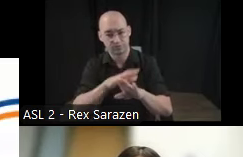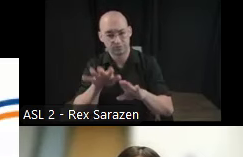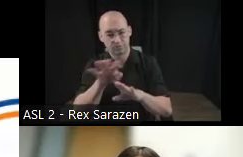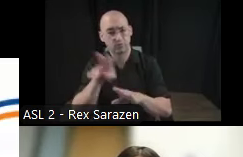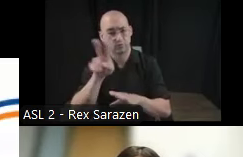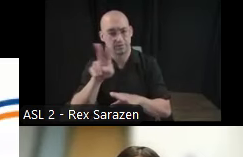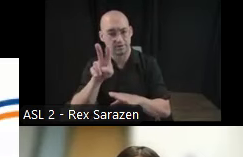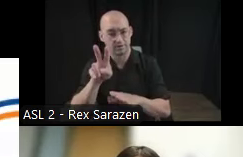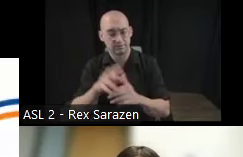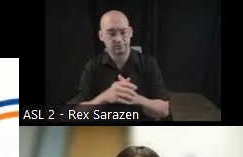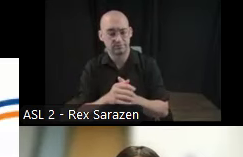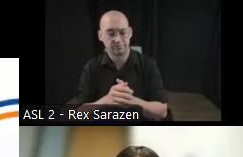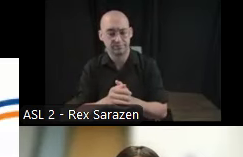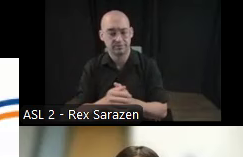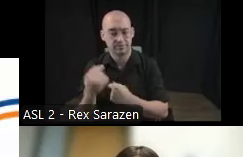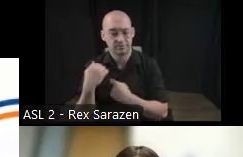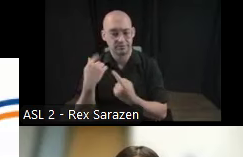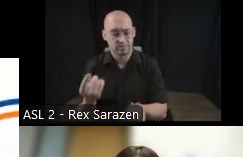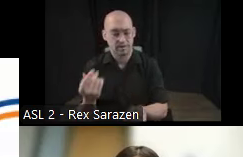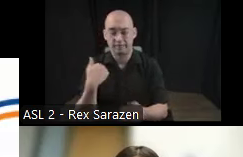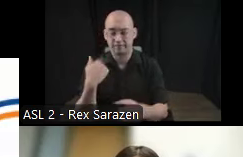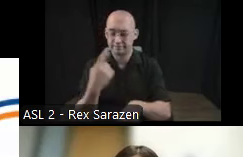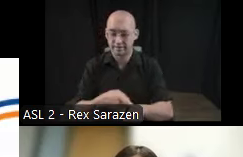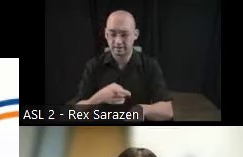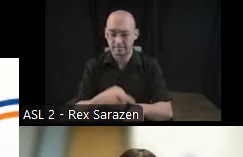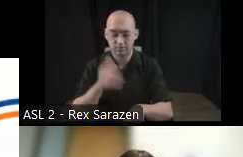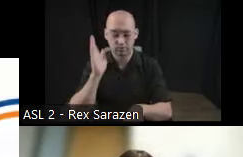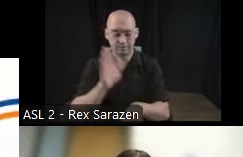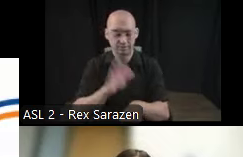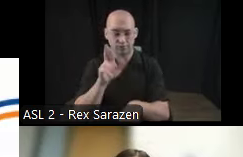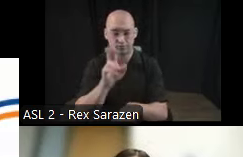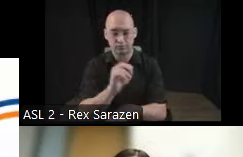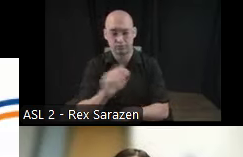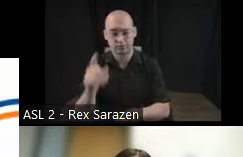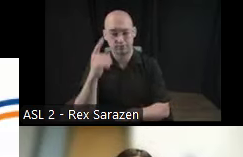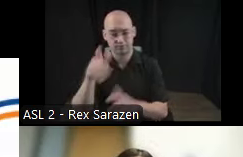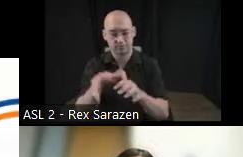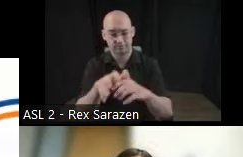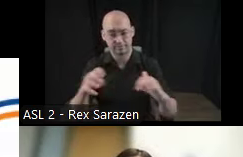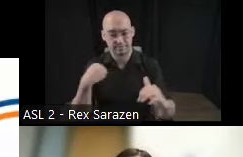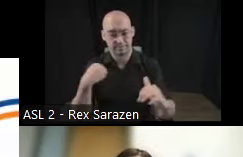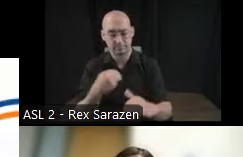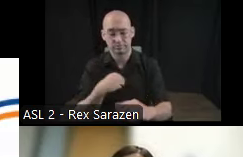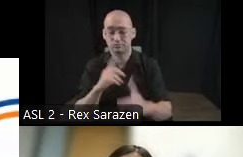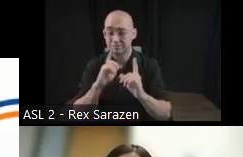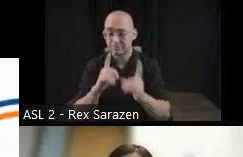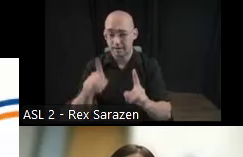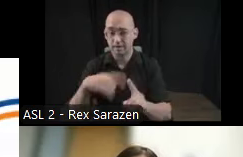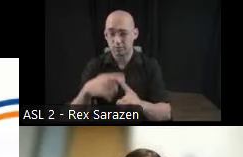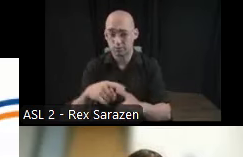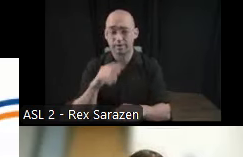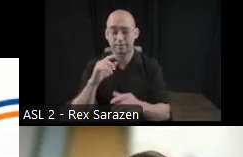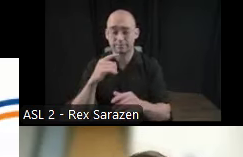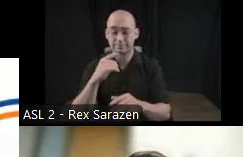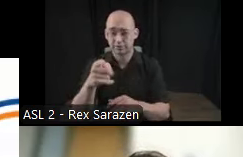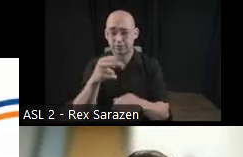Since we have a quorum, I'll now take a roll call for committee members. Please respond when I call your name and indicate if you're